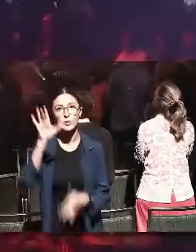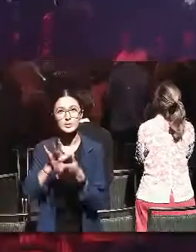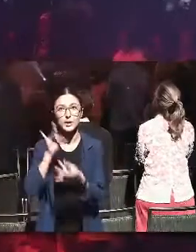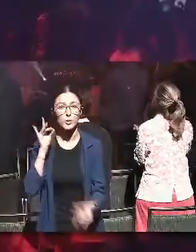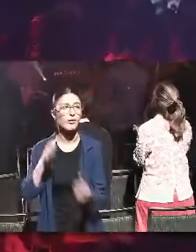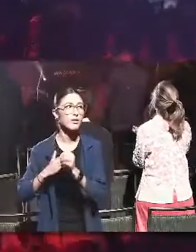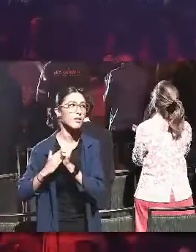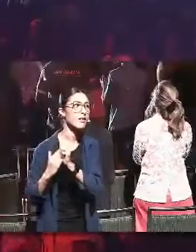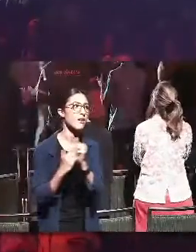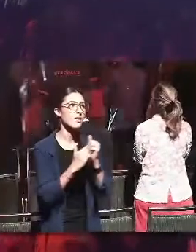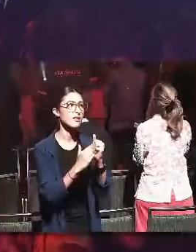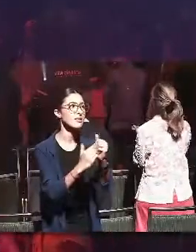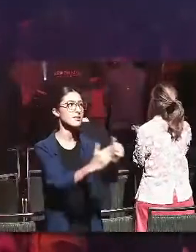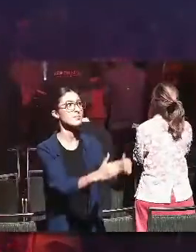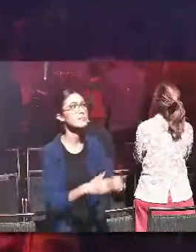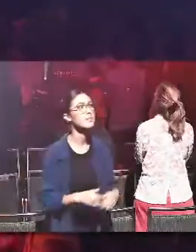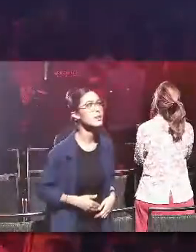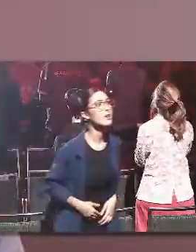spirit leads.